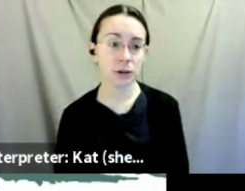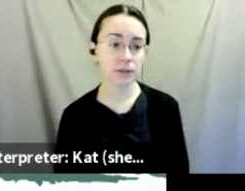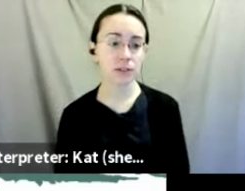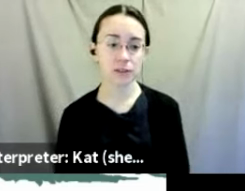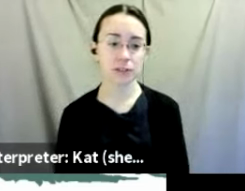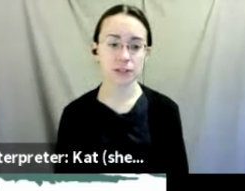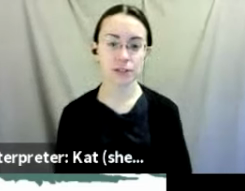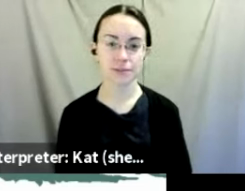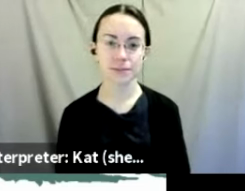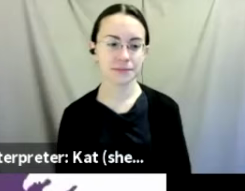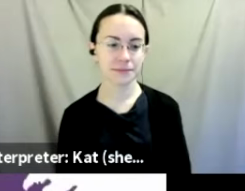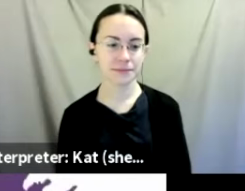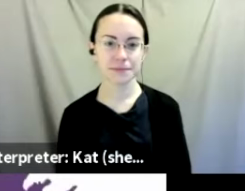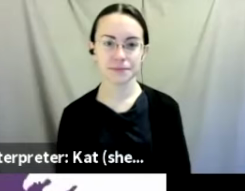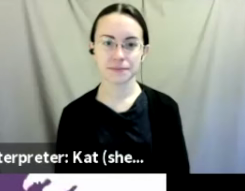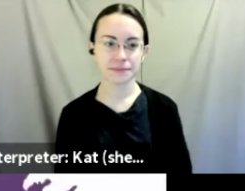can be part of this conversation.